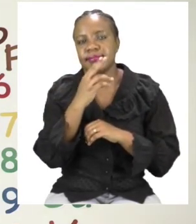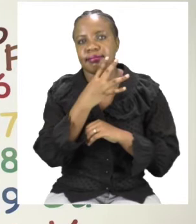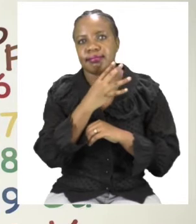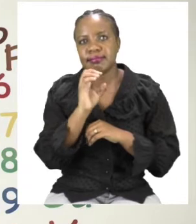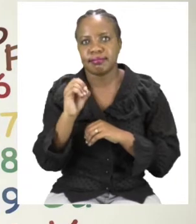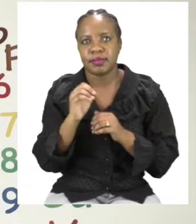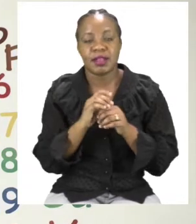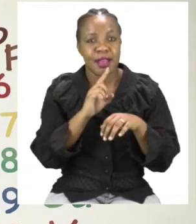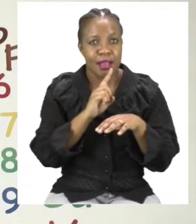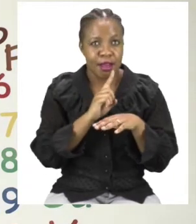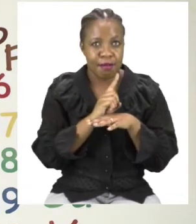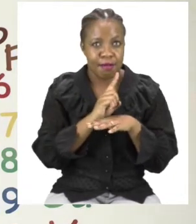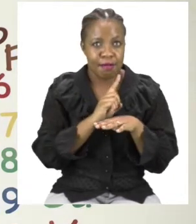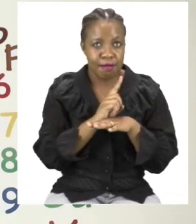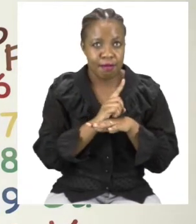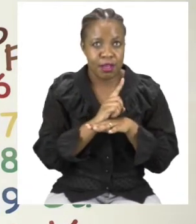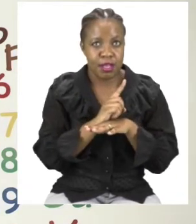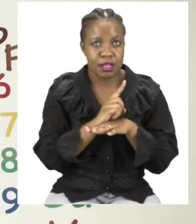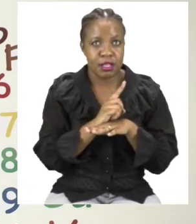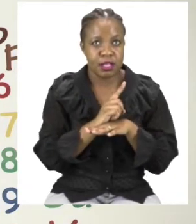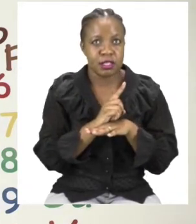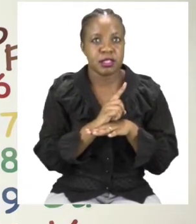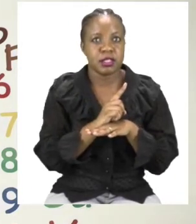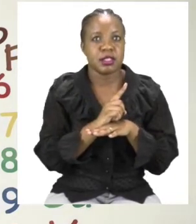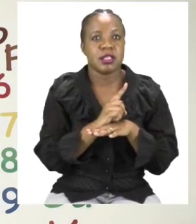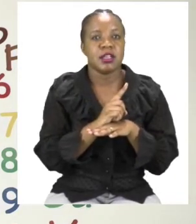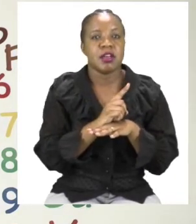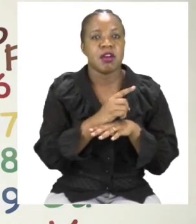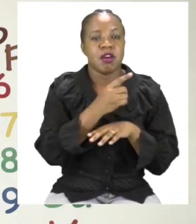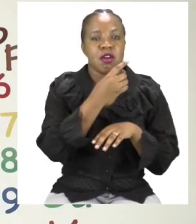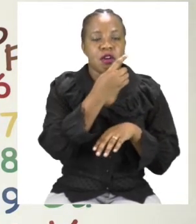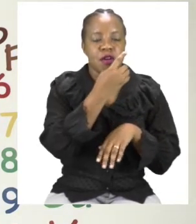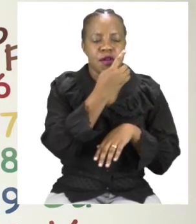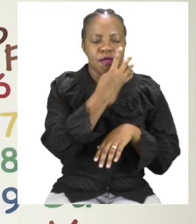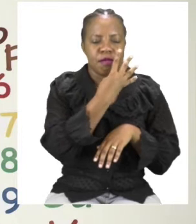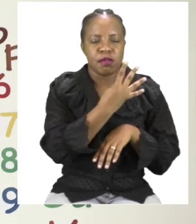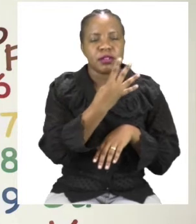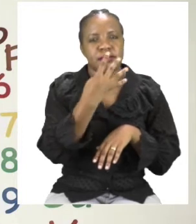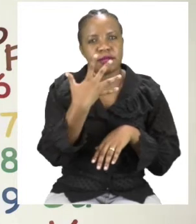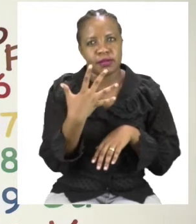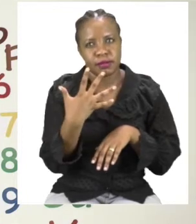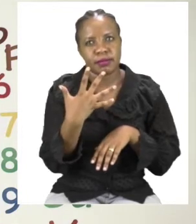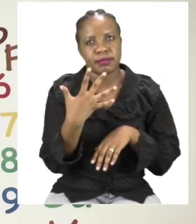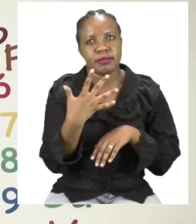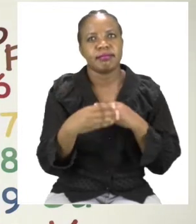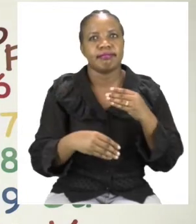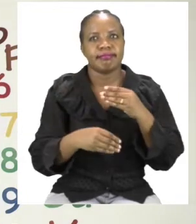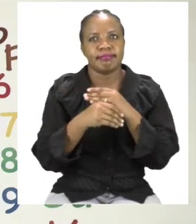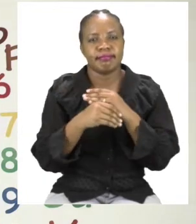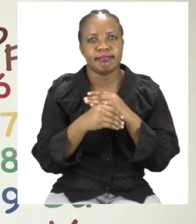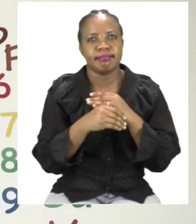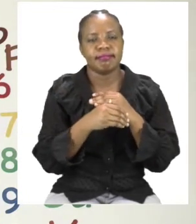45 plus 10 is. So if we are using our decade numbers, because 10 is a